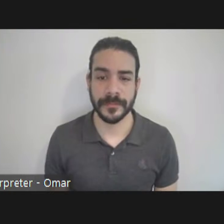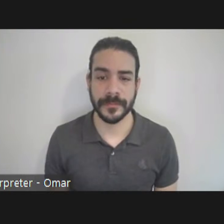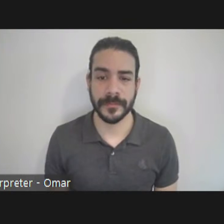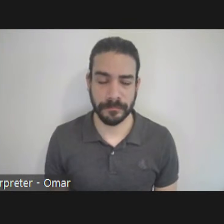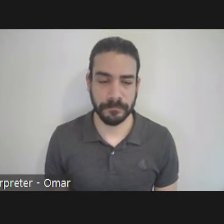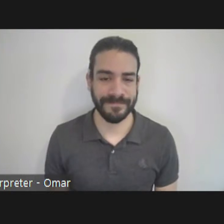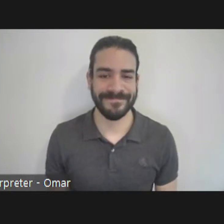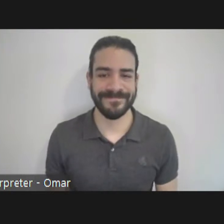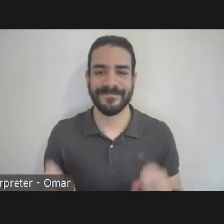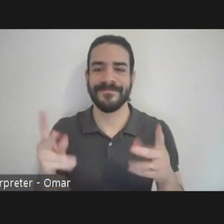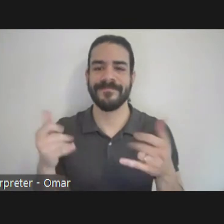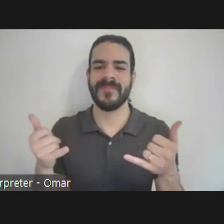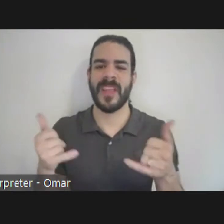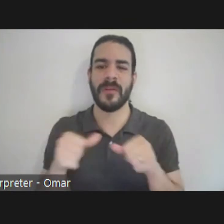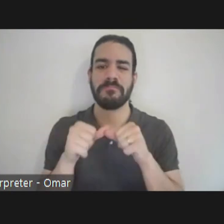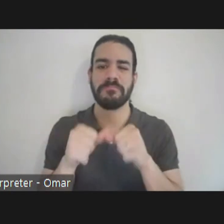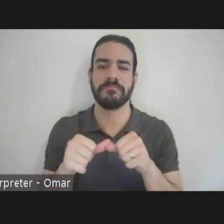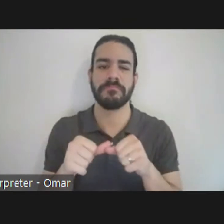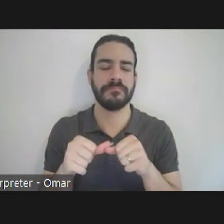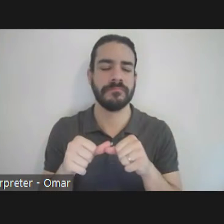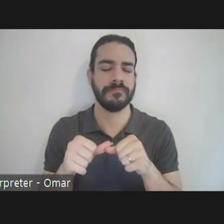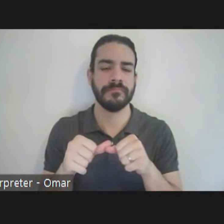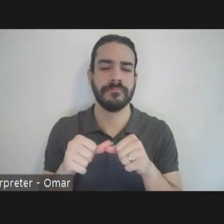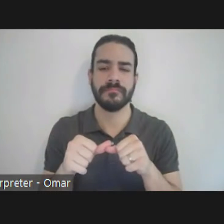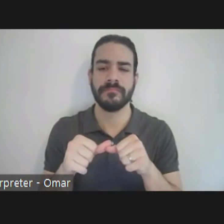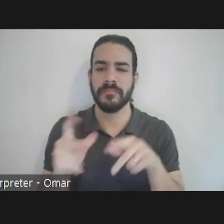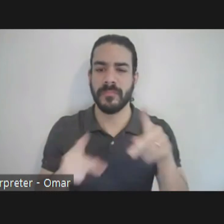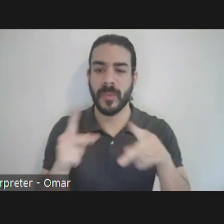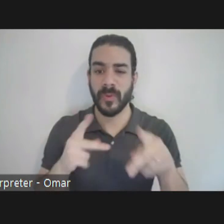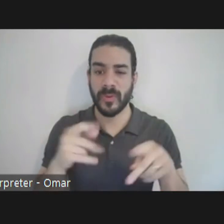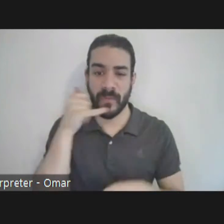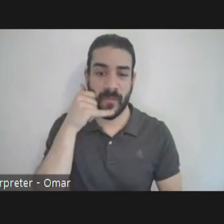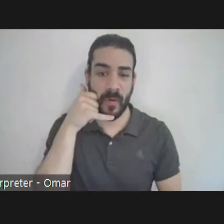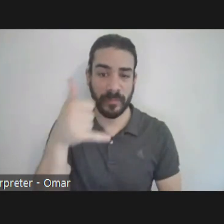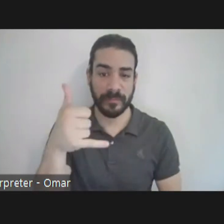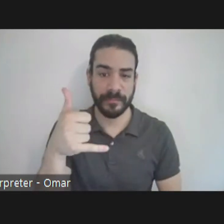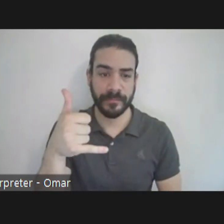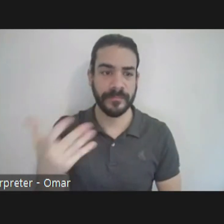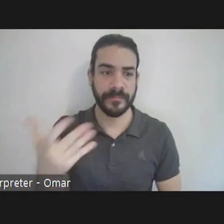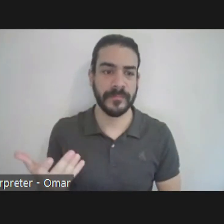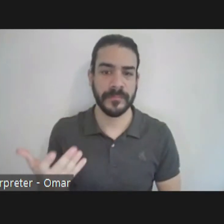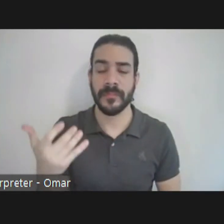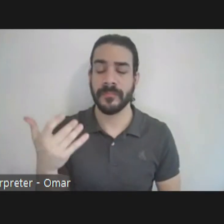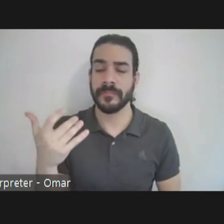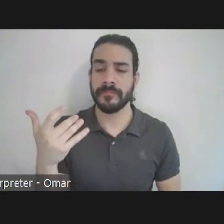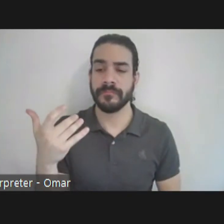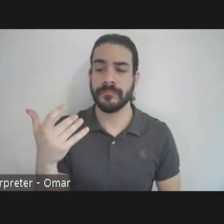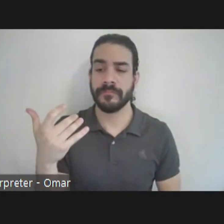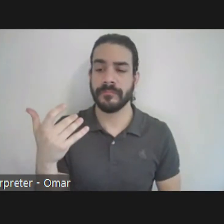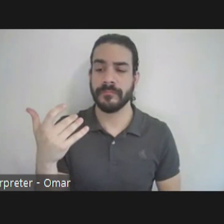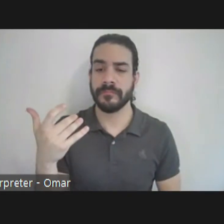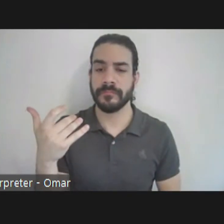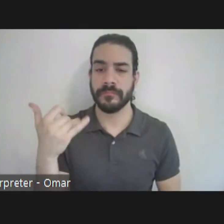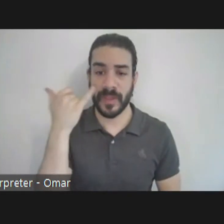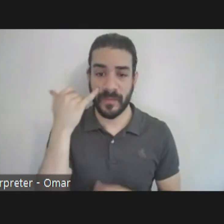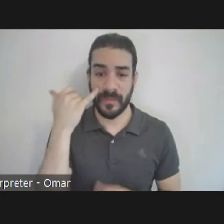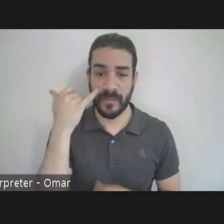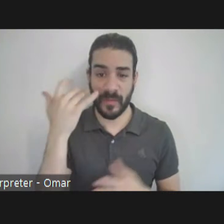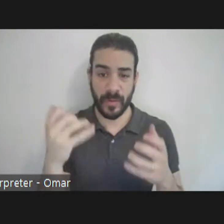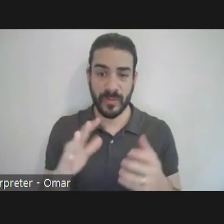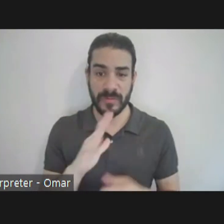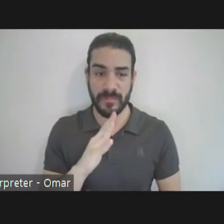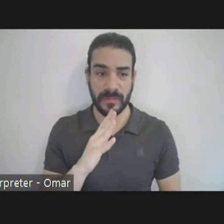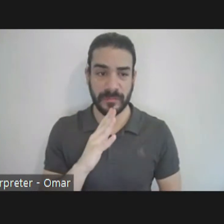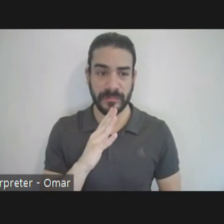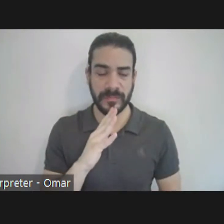Okay, well, let's move on to those who may be on the phone. If you've indicated that you want to speak, as a reminder, if